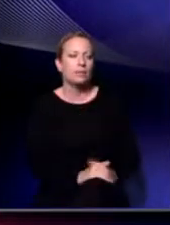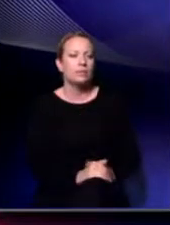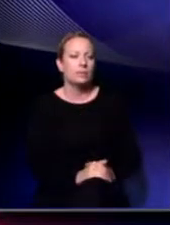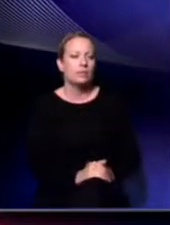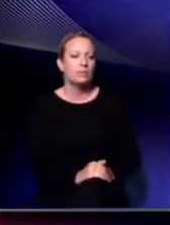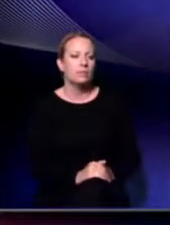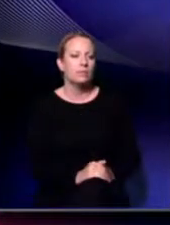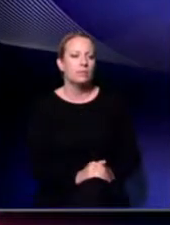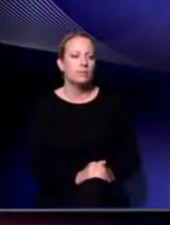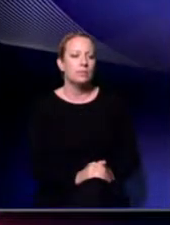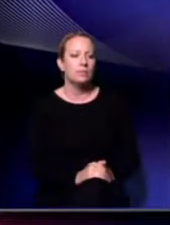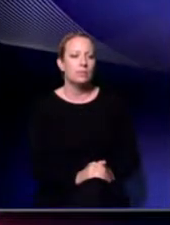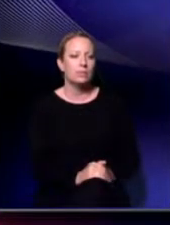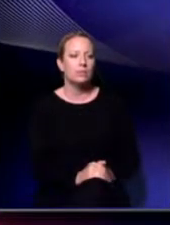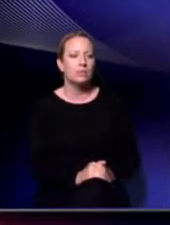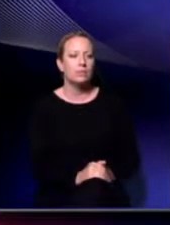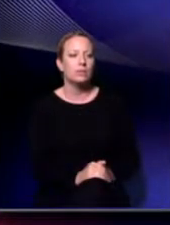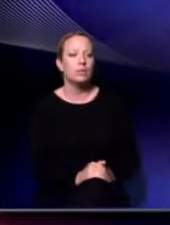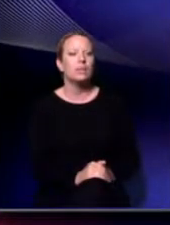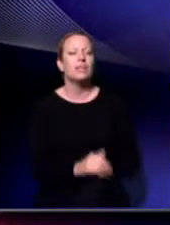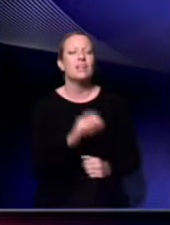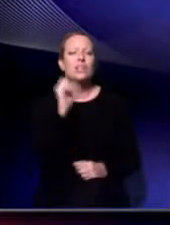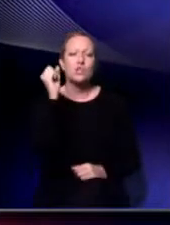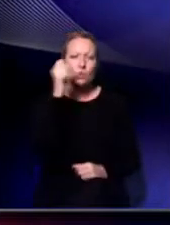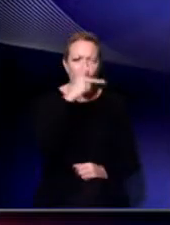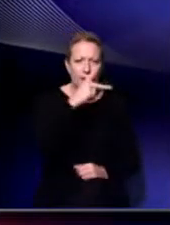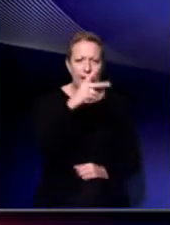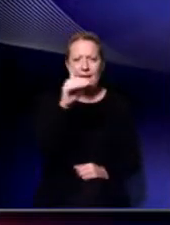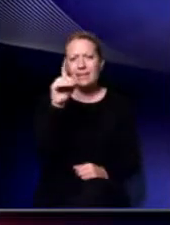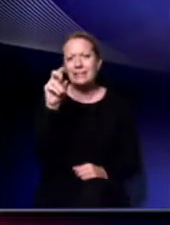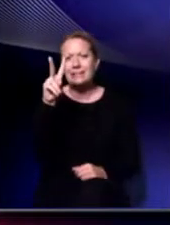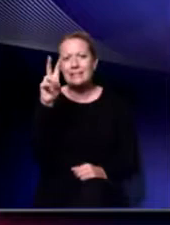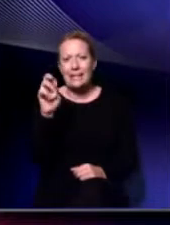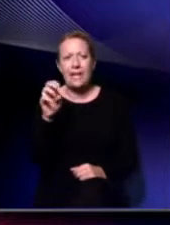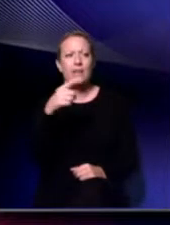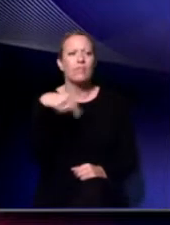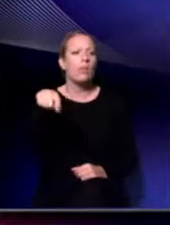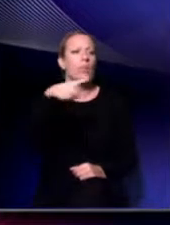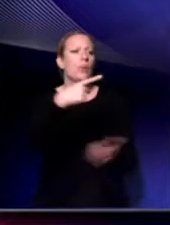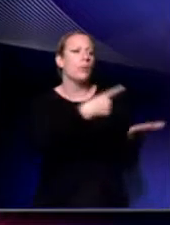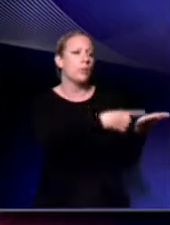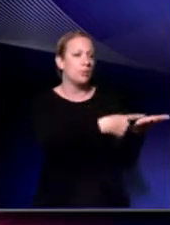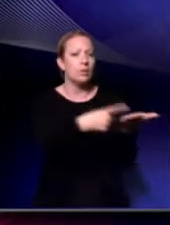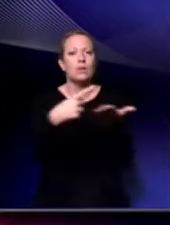I guess we'll need, after Sue Kay and Dave speak, we'll need to know where we go from here.